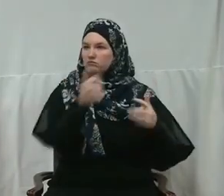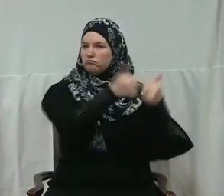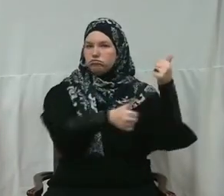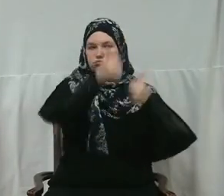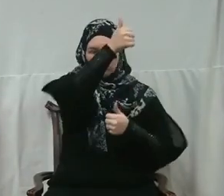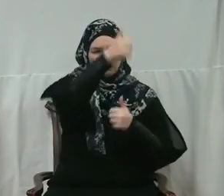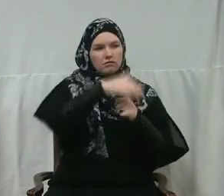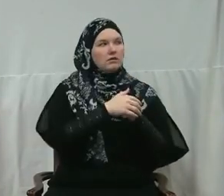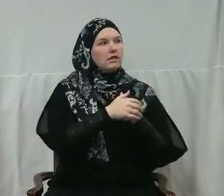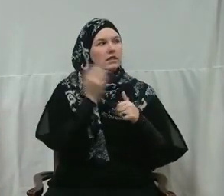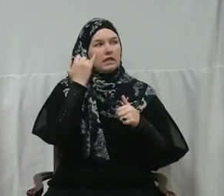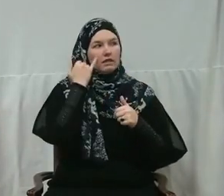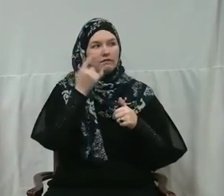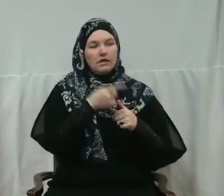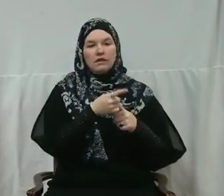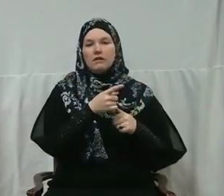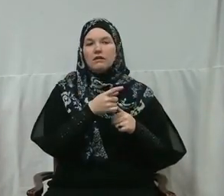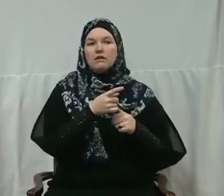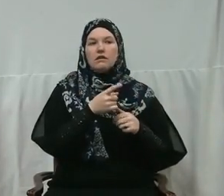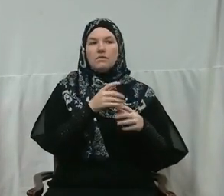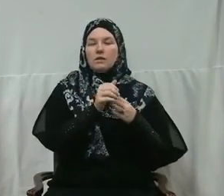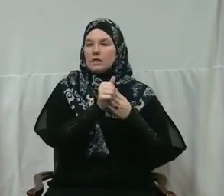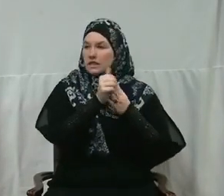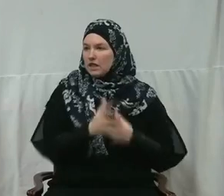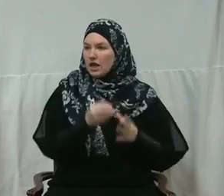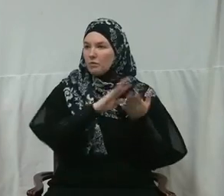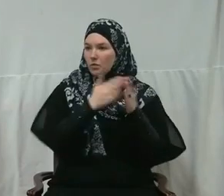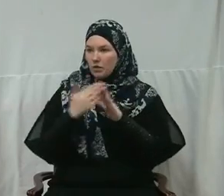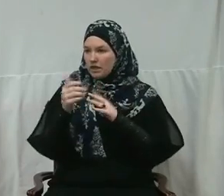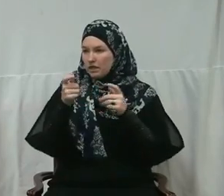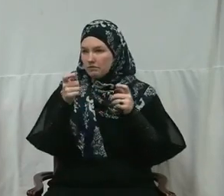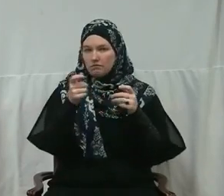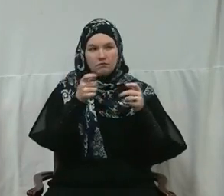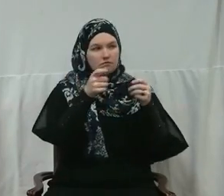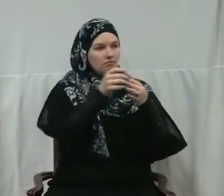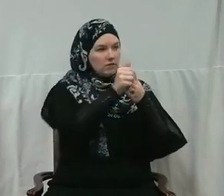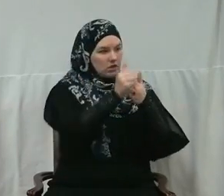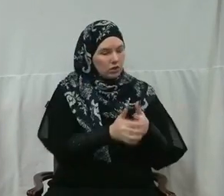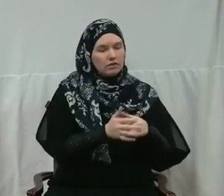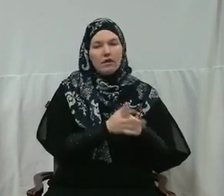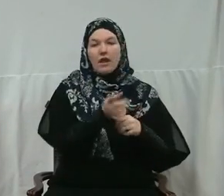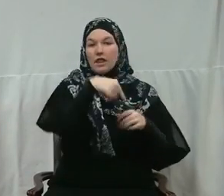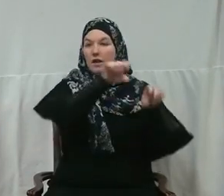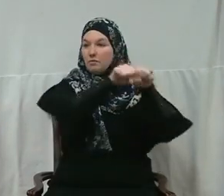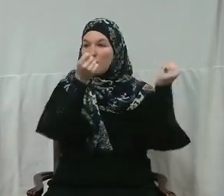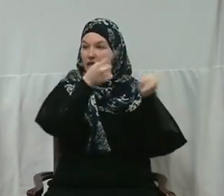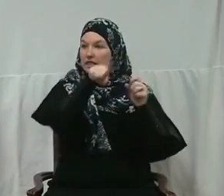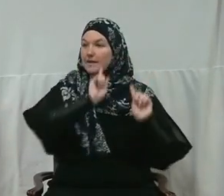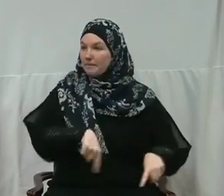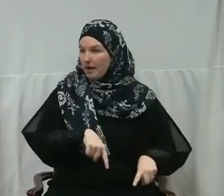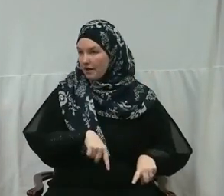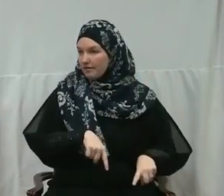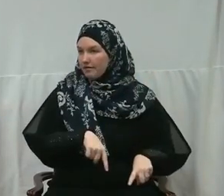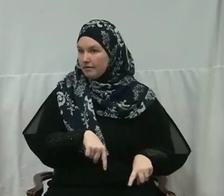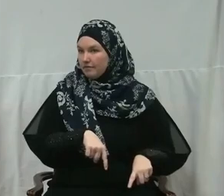consults, if he ever does, with his leaders and community leaders, and then they violate his command,